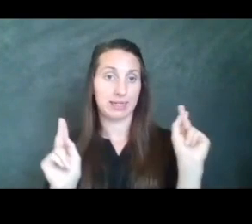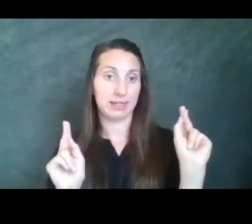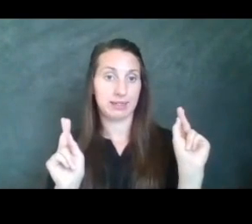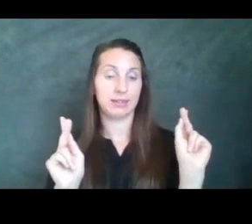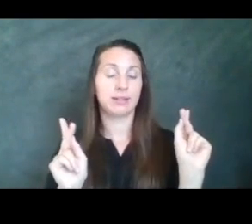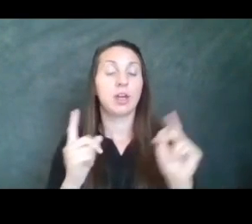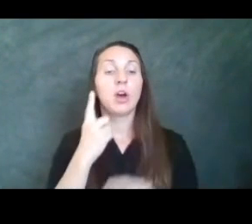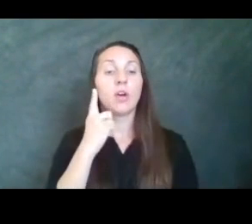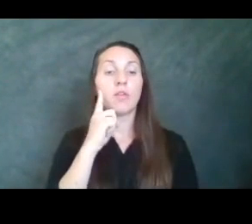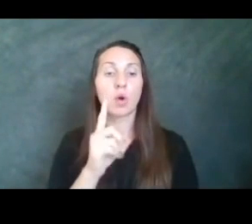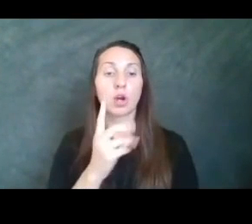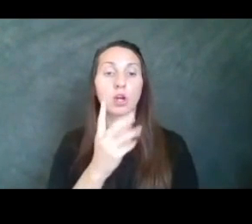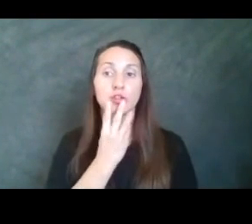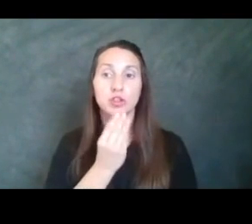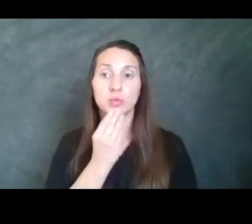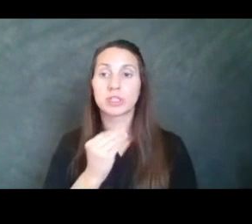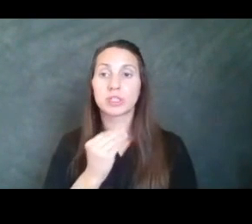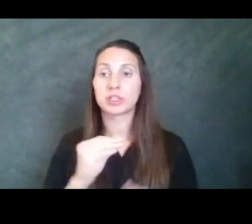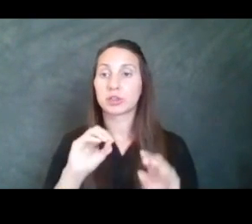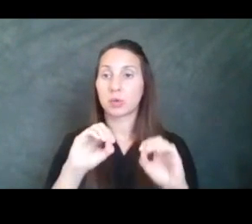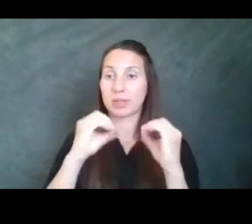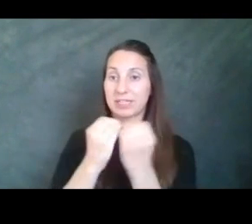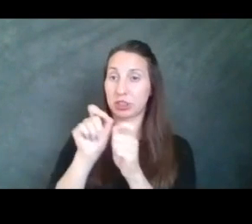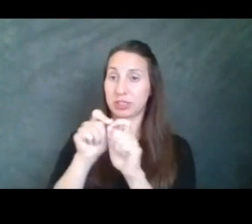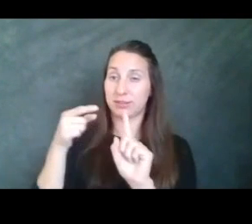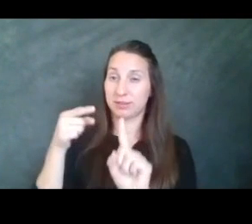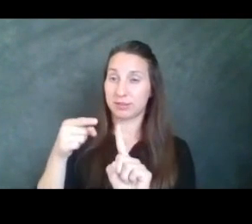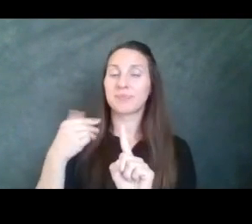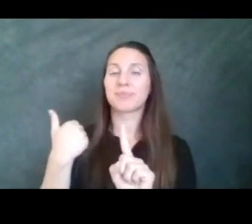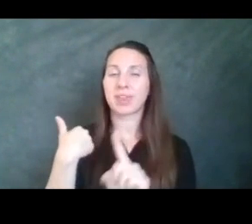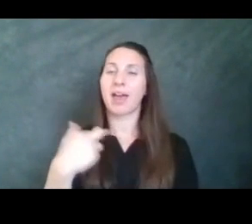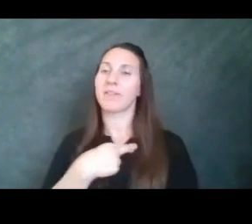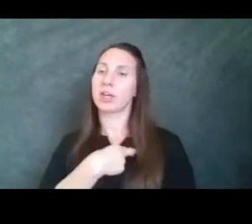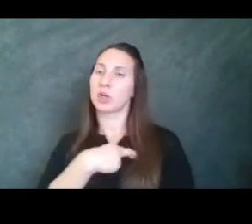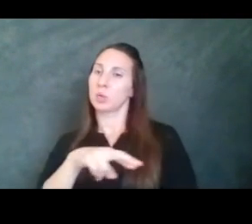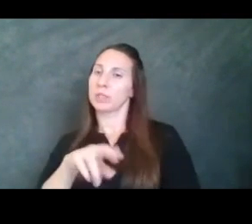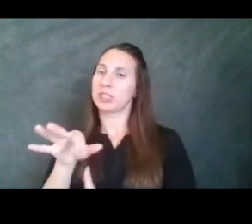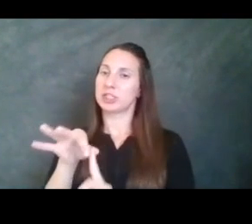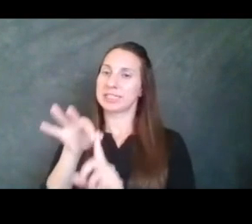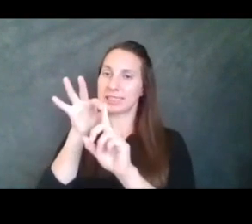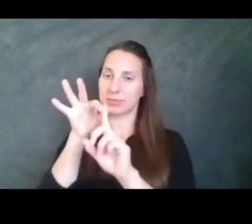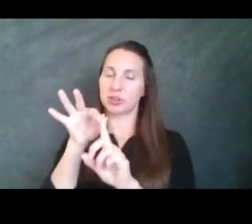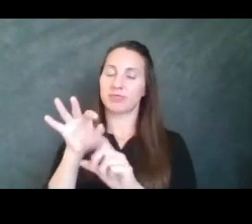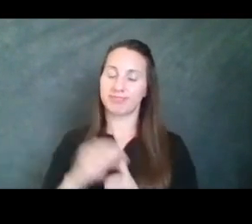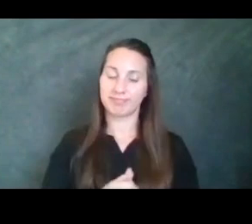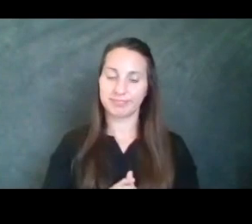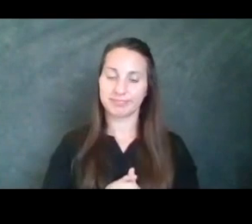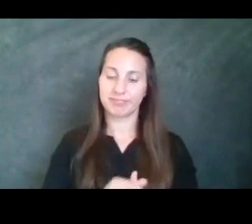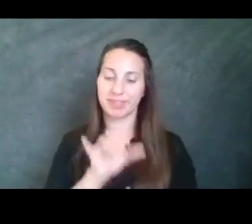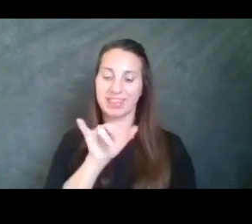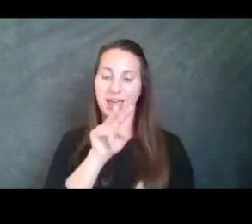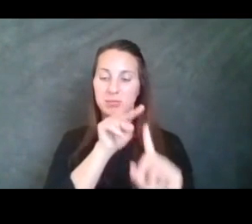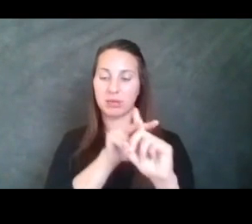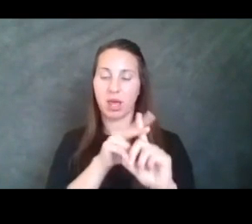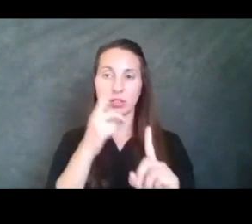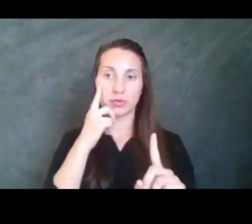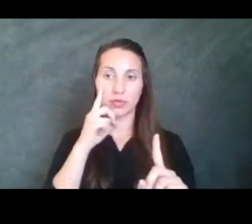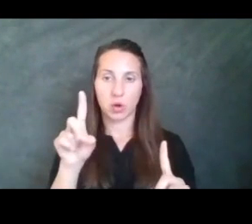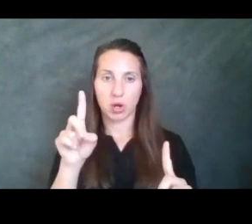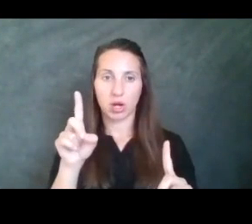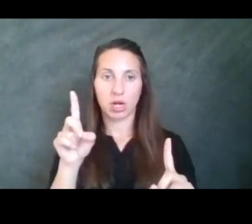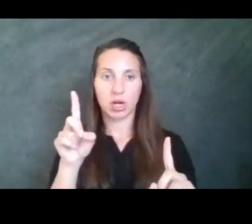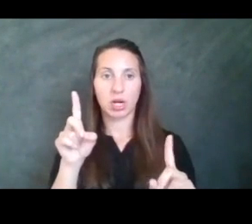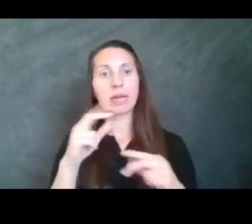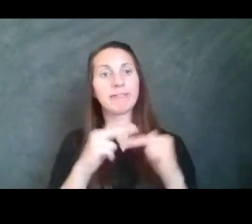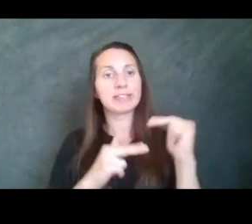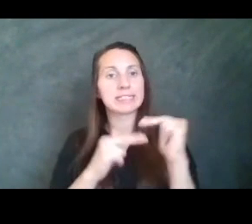Jewish organizations, there is a religious exception as well, and that applies to